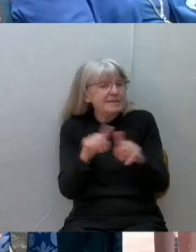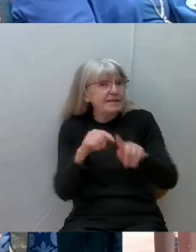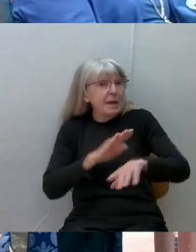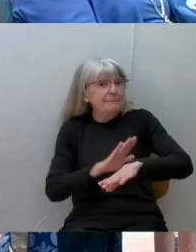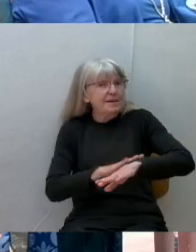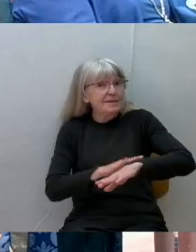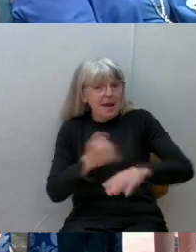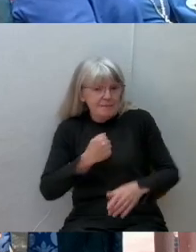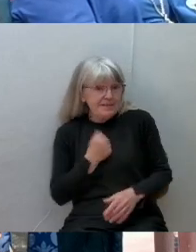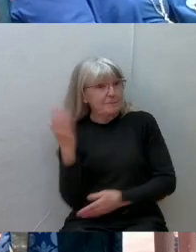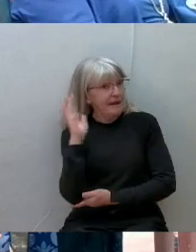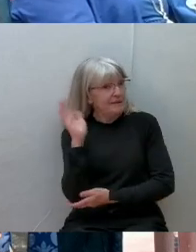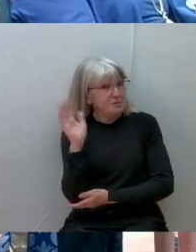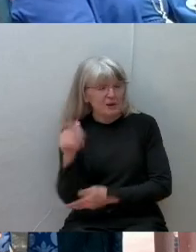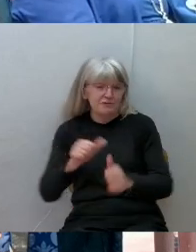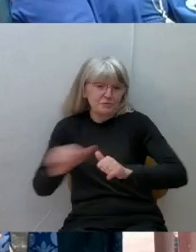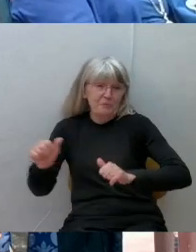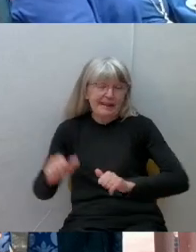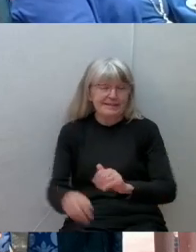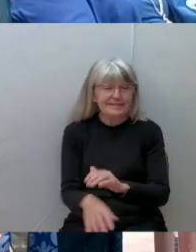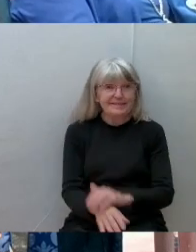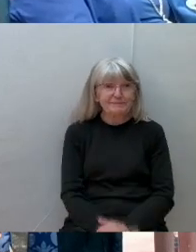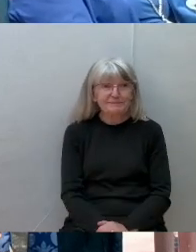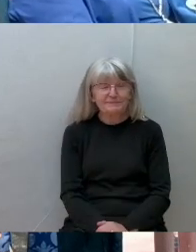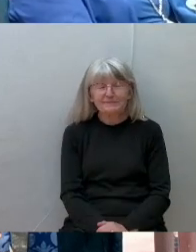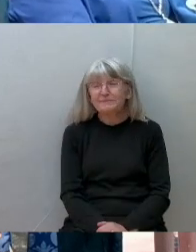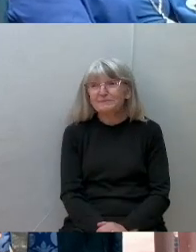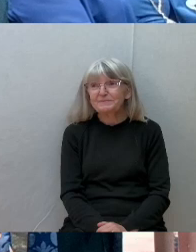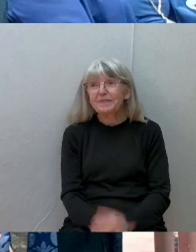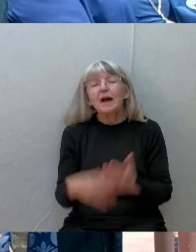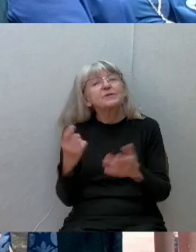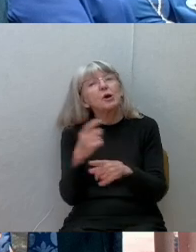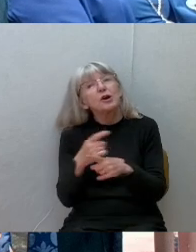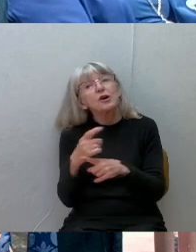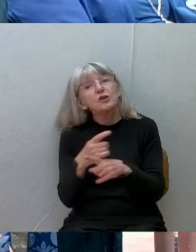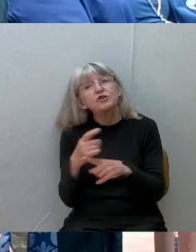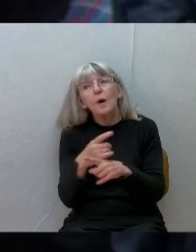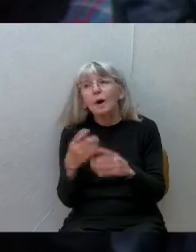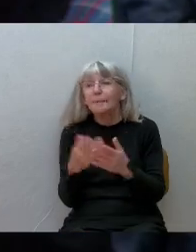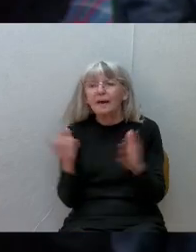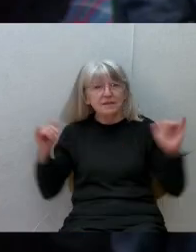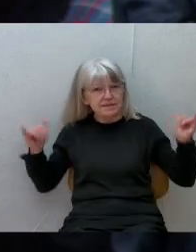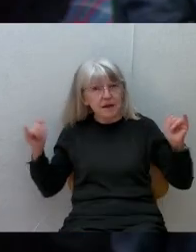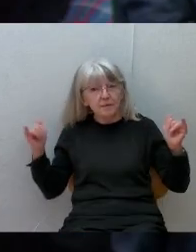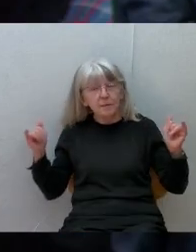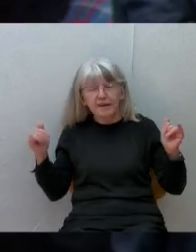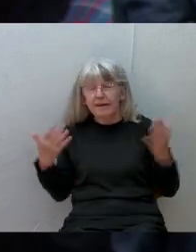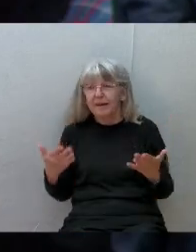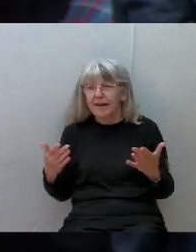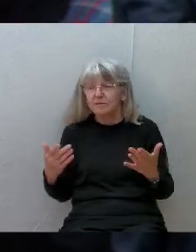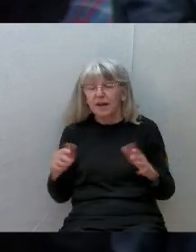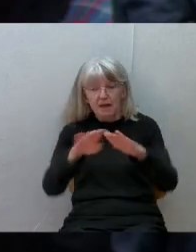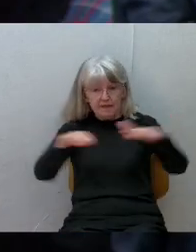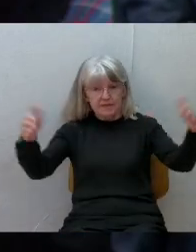there's no interruptions. So, let's talk a bit about the ceremony that you're going to go through. You're going to cross the